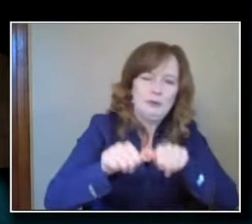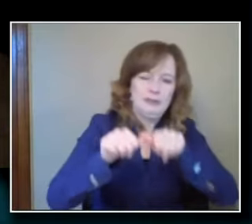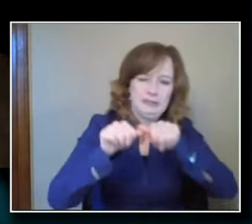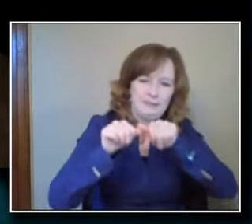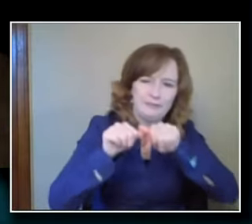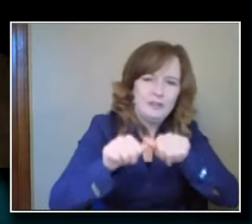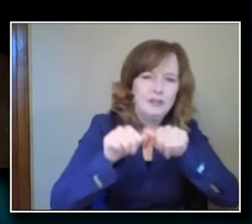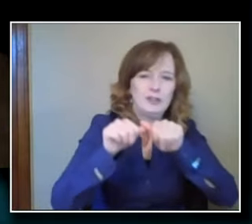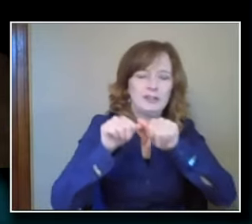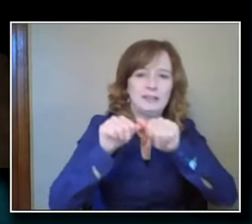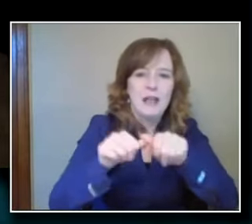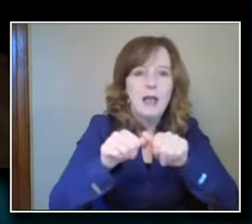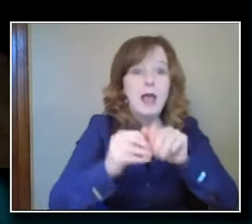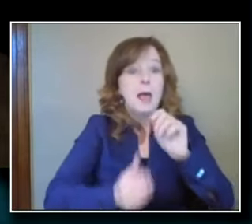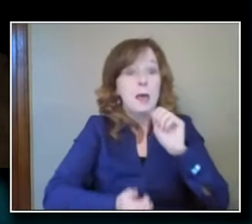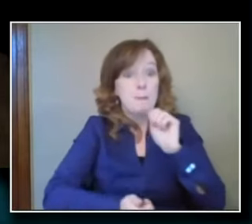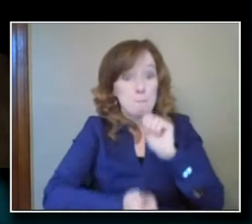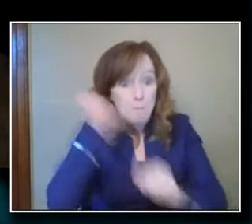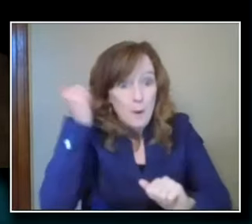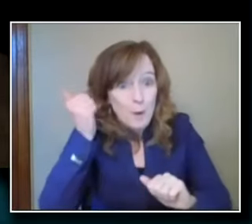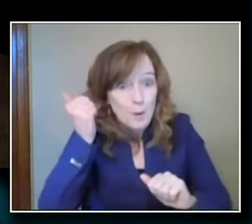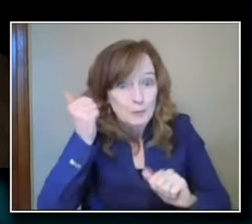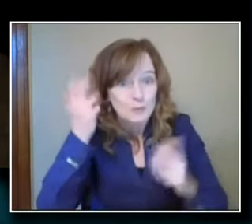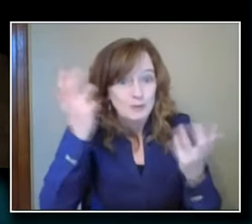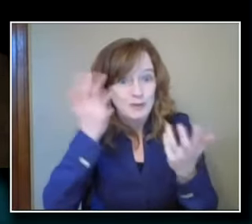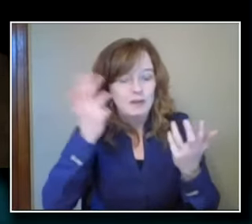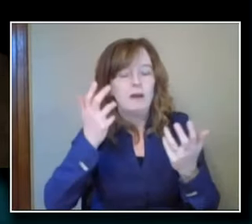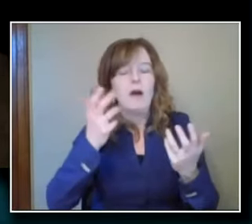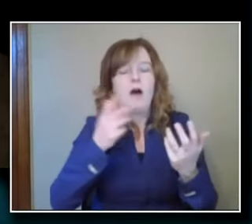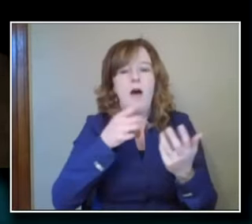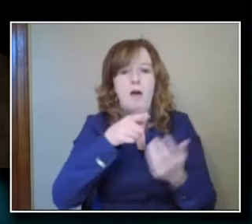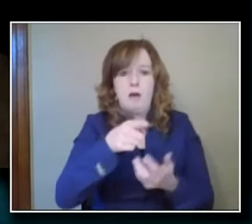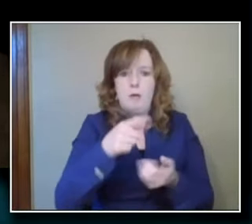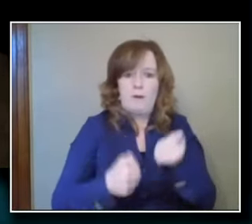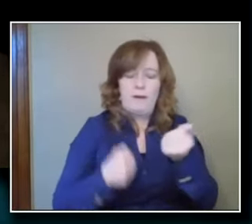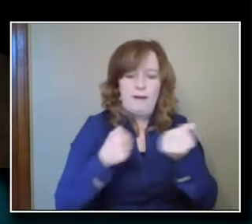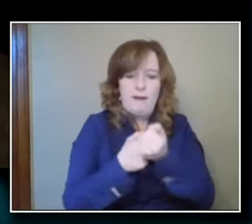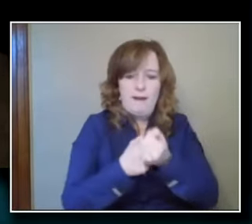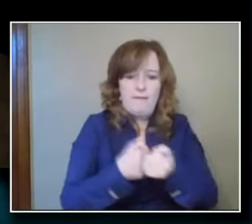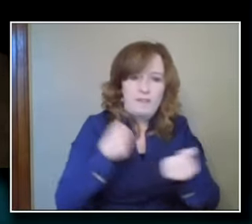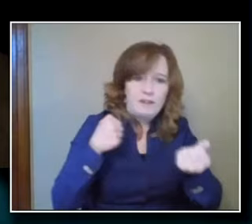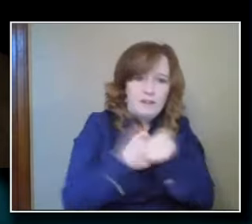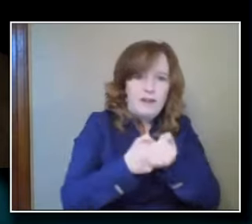all, how effective you are at advocating